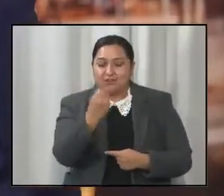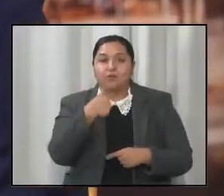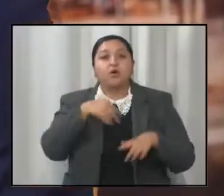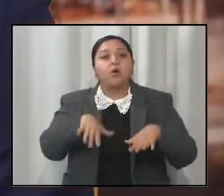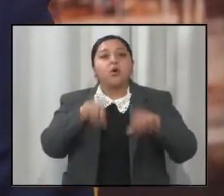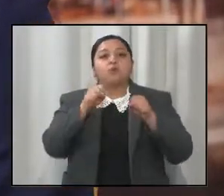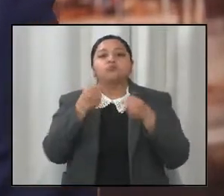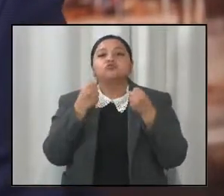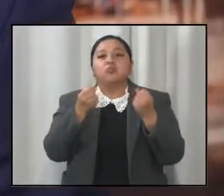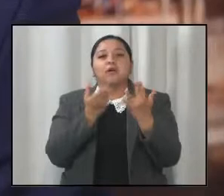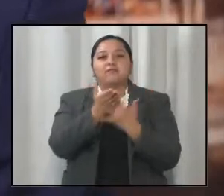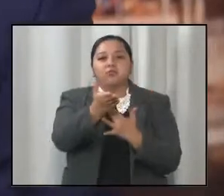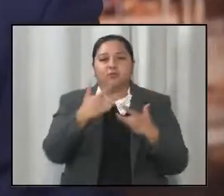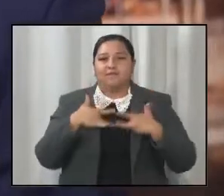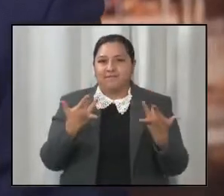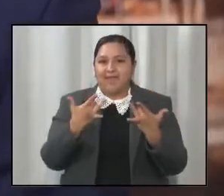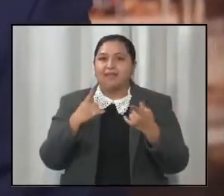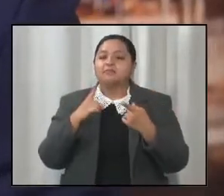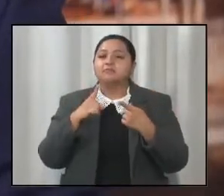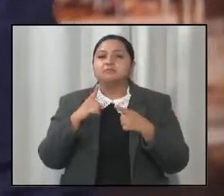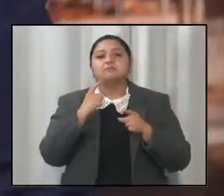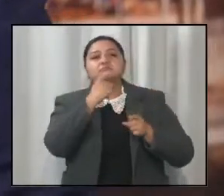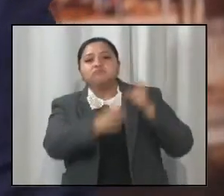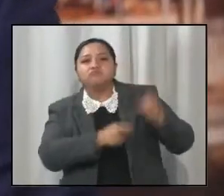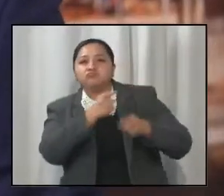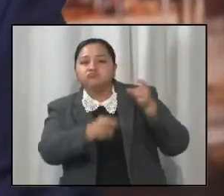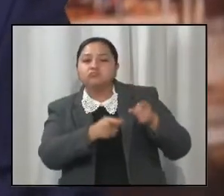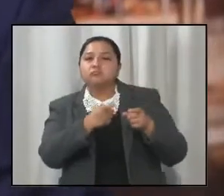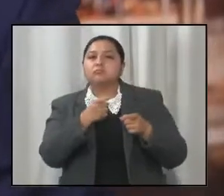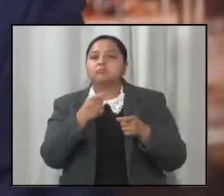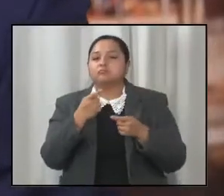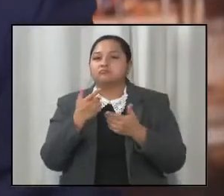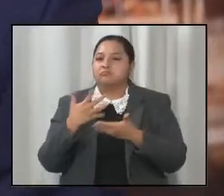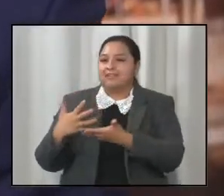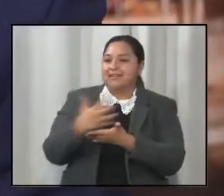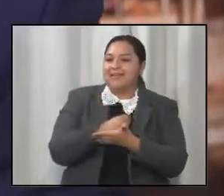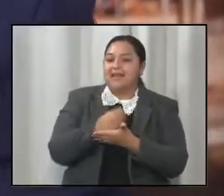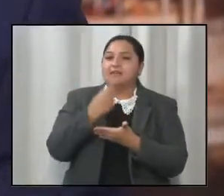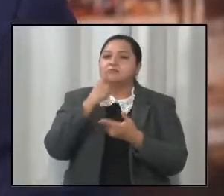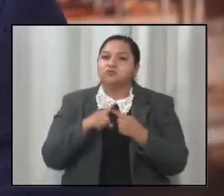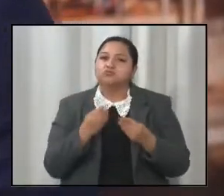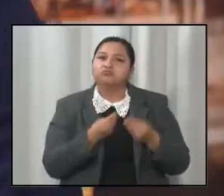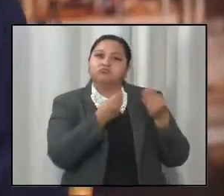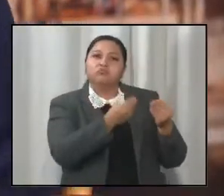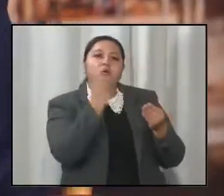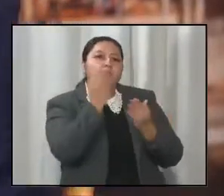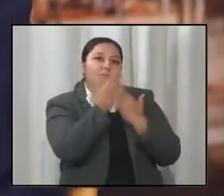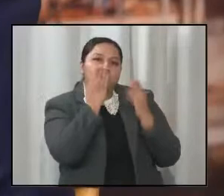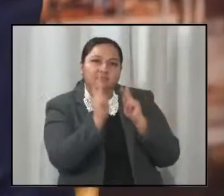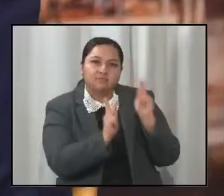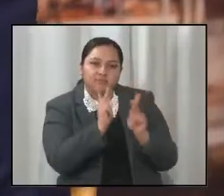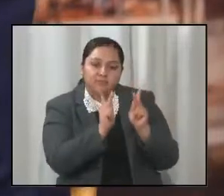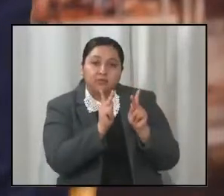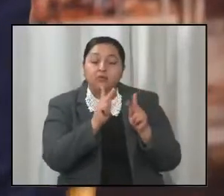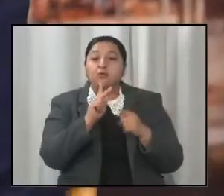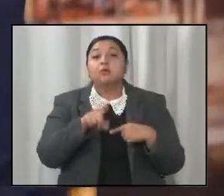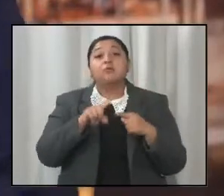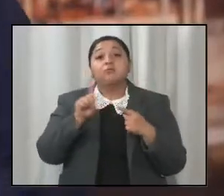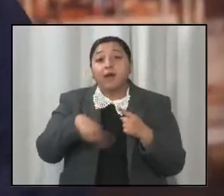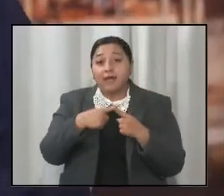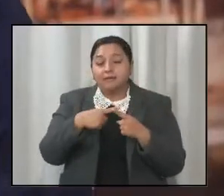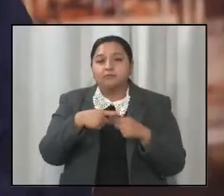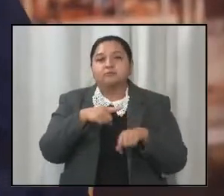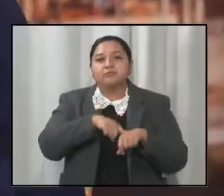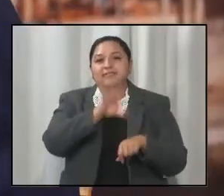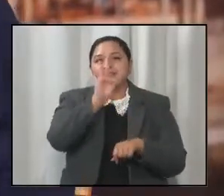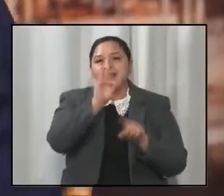collect essential items for people experiencing homelessness. The donation drive will take place from 9 a.m. to 1 p.m. at the Veterans Stadium